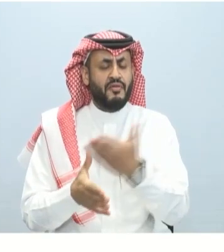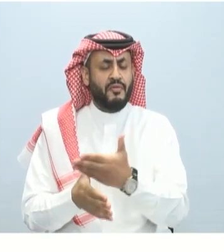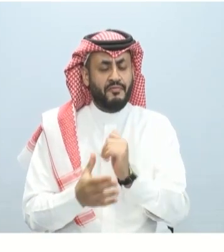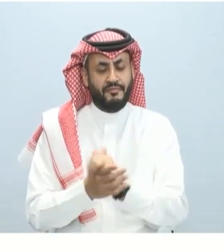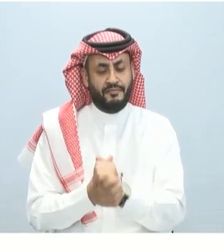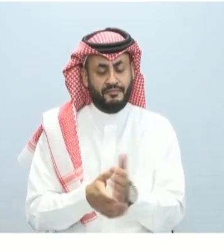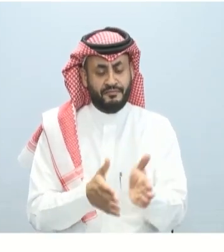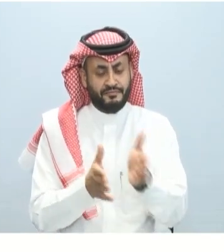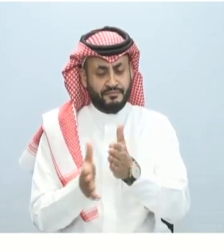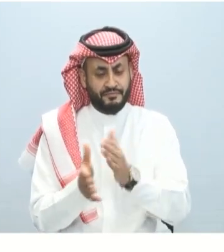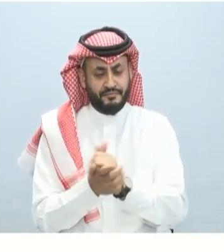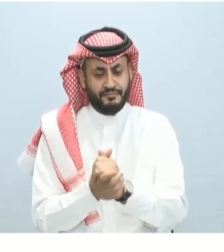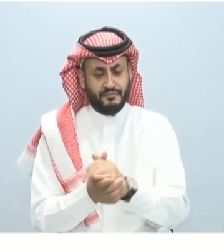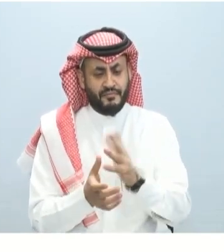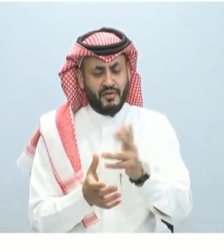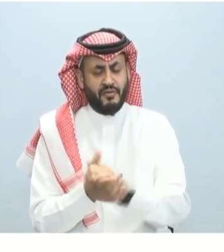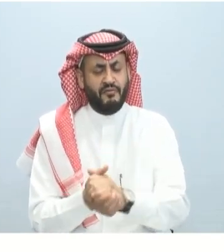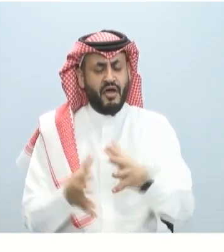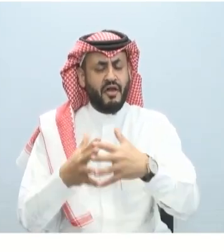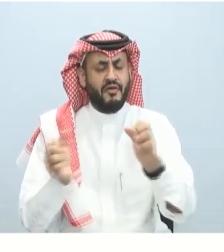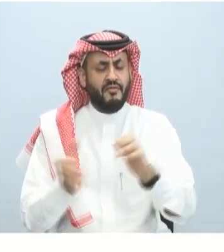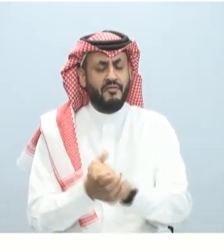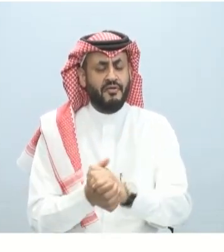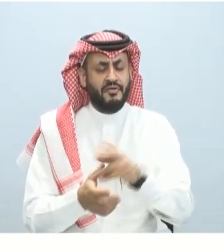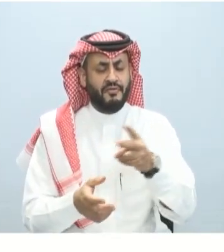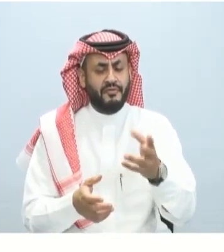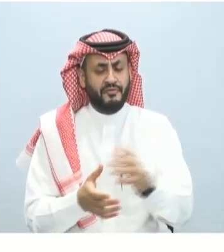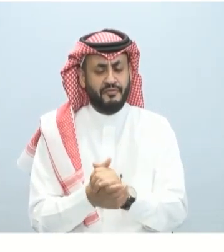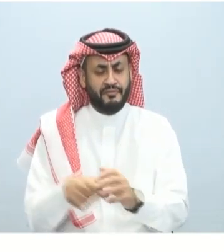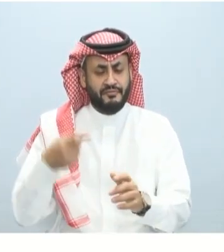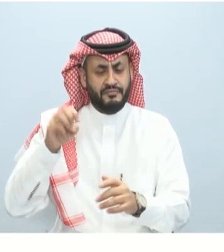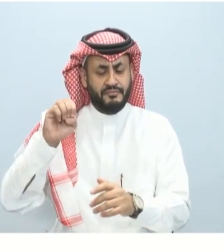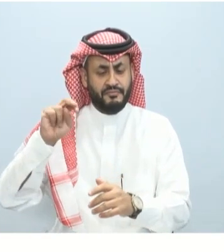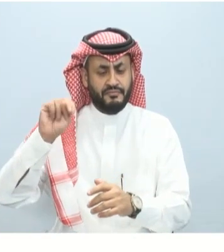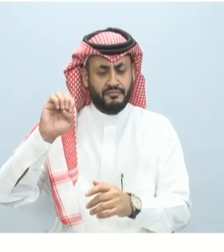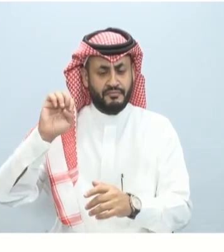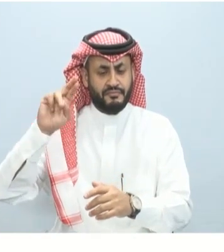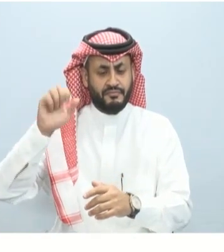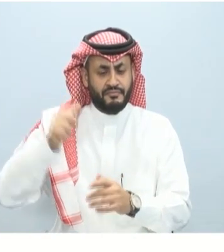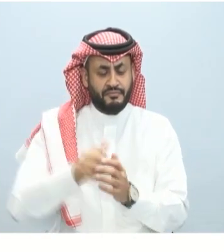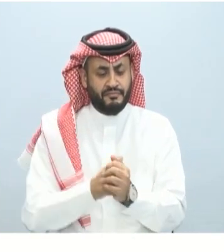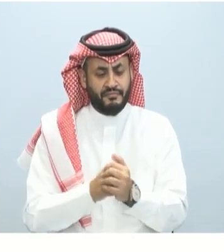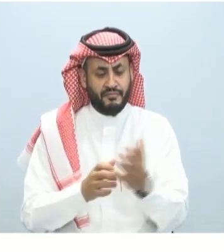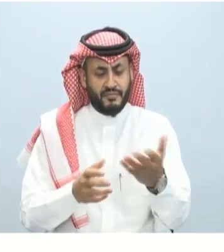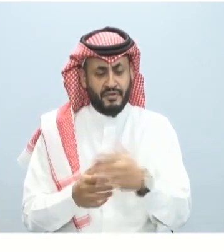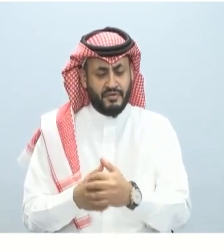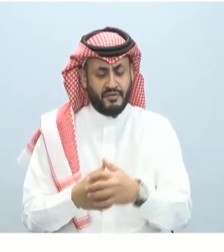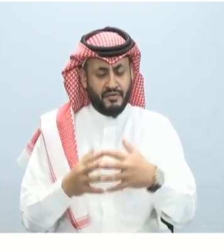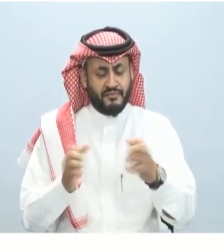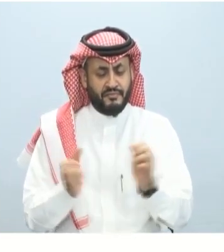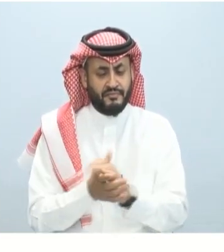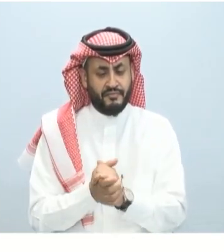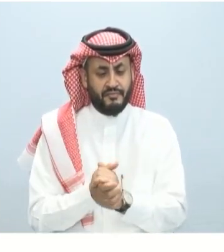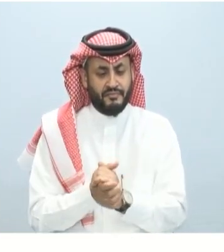also discussed what is the definition of genres. We passed by the definition. And also